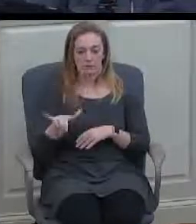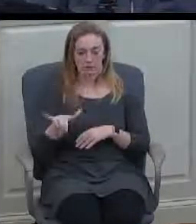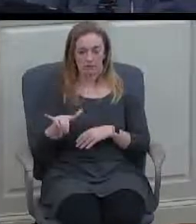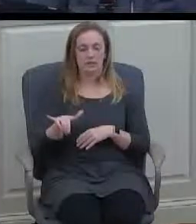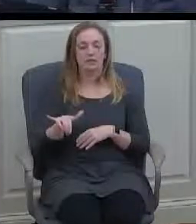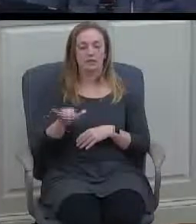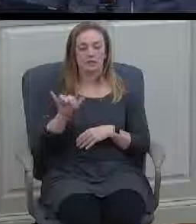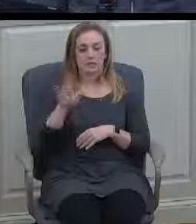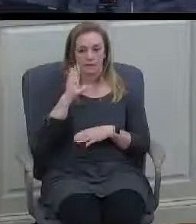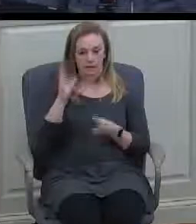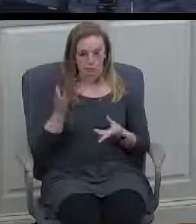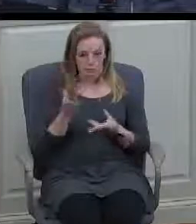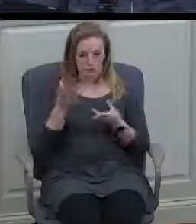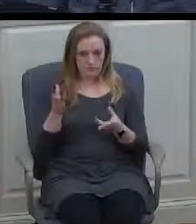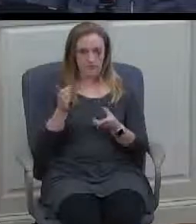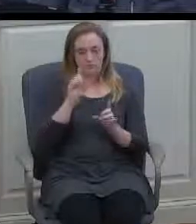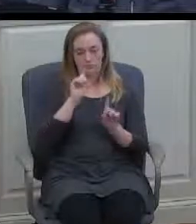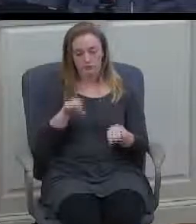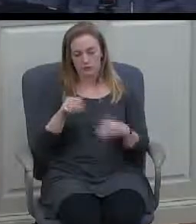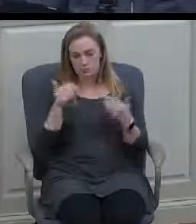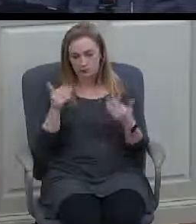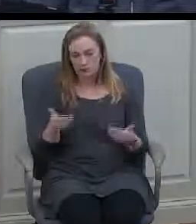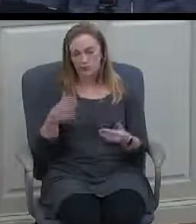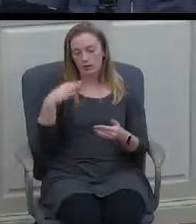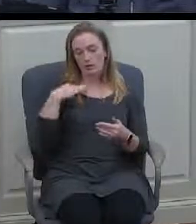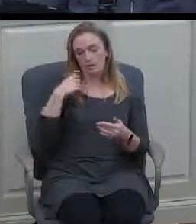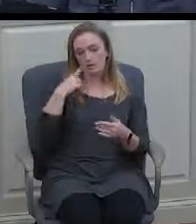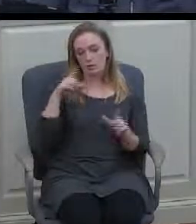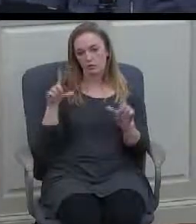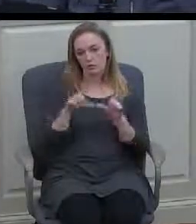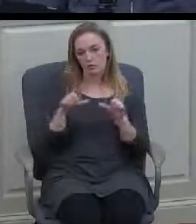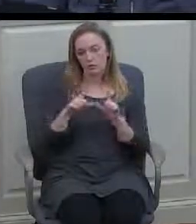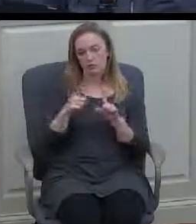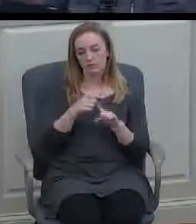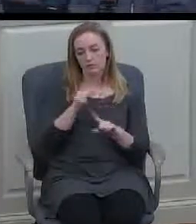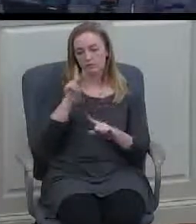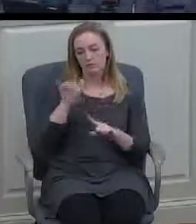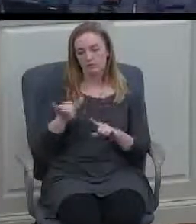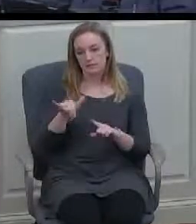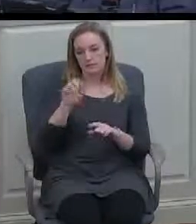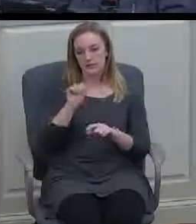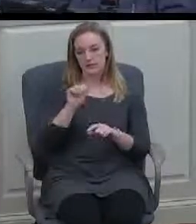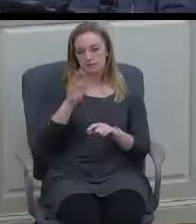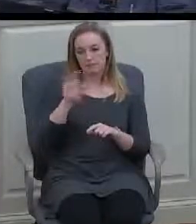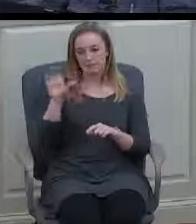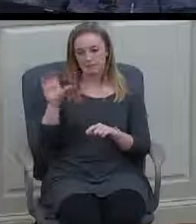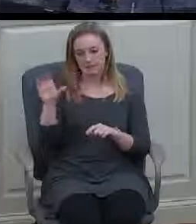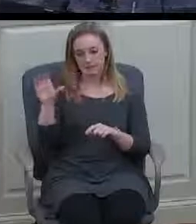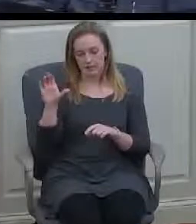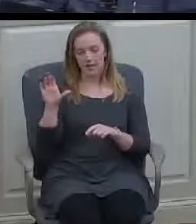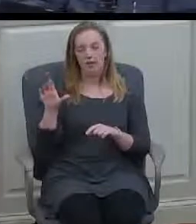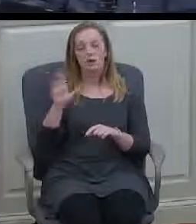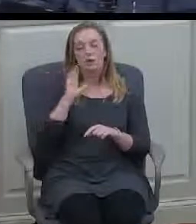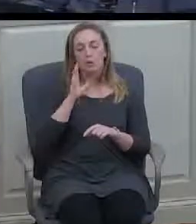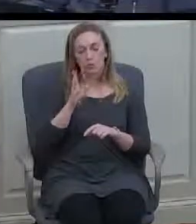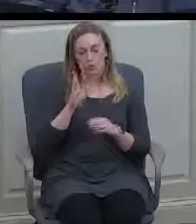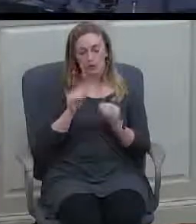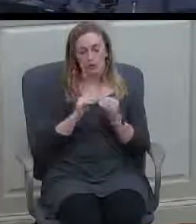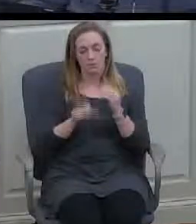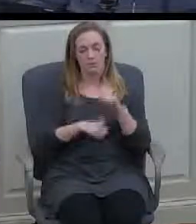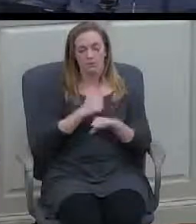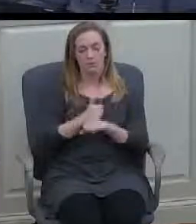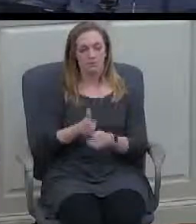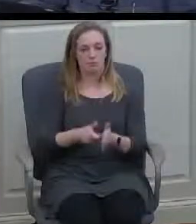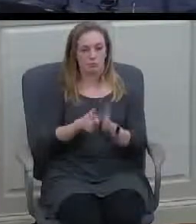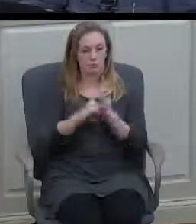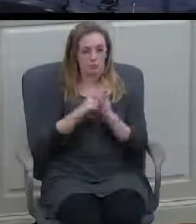application for an entertainment destination center license from the Kentucky Department of Alcoholic Beverage Control, and further establishing the